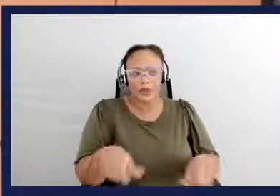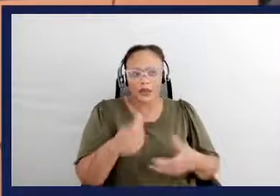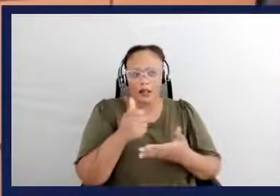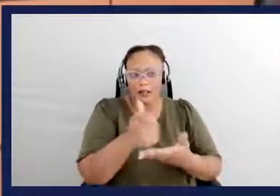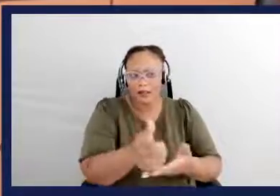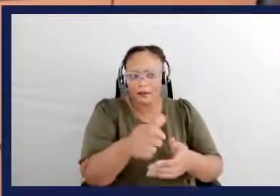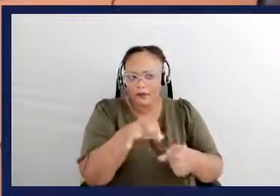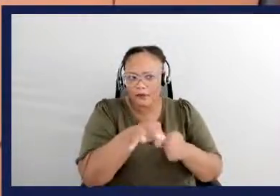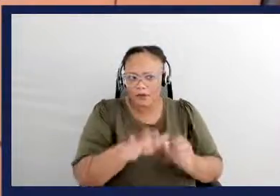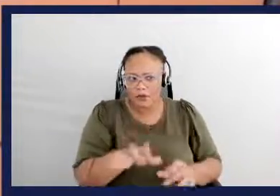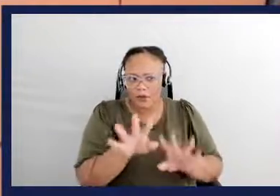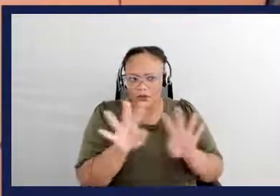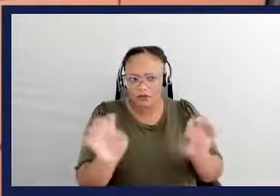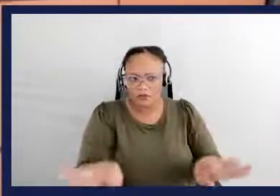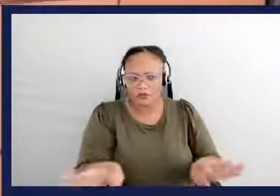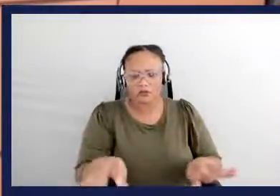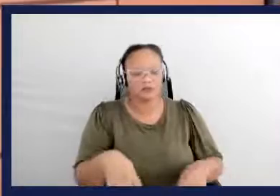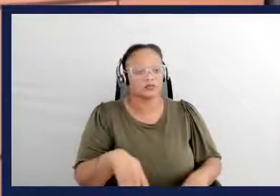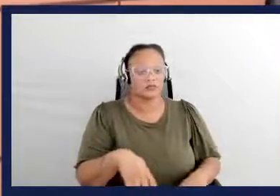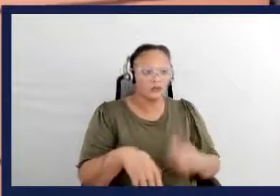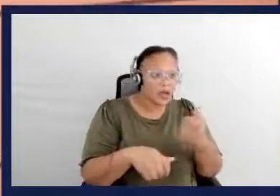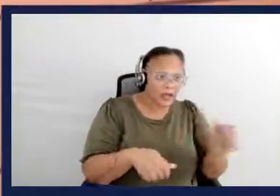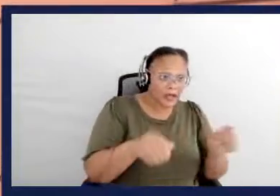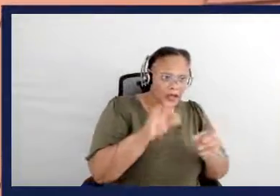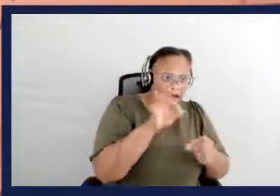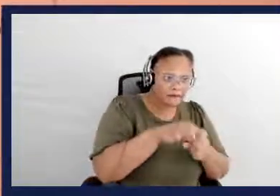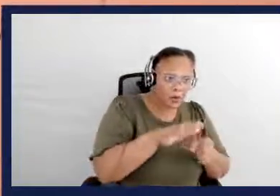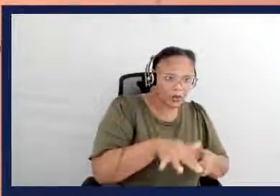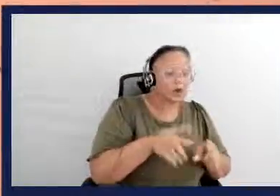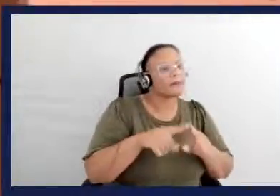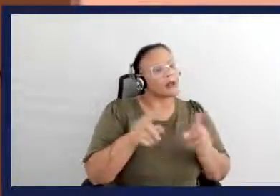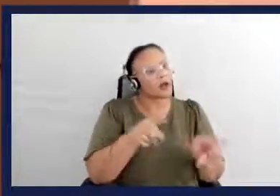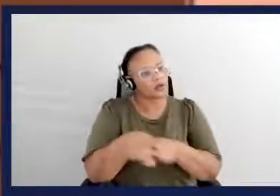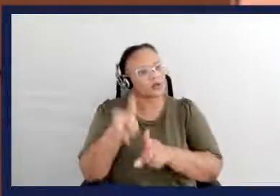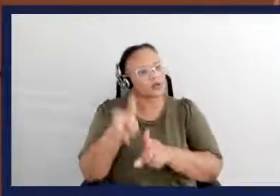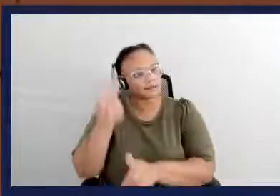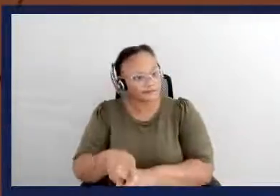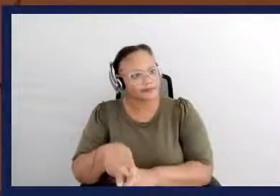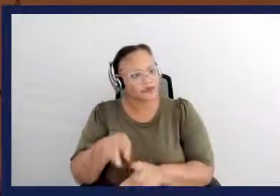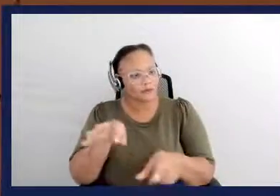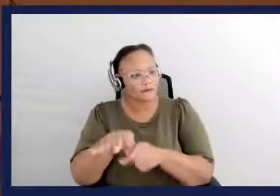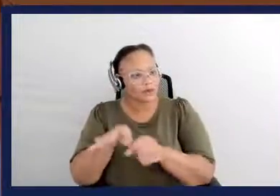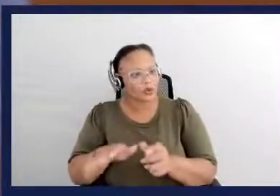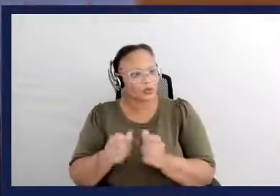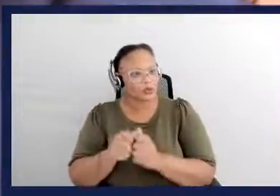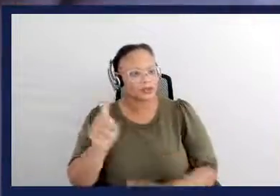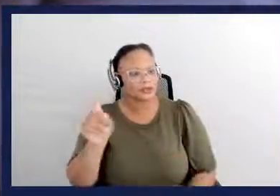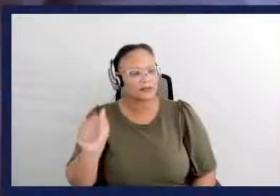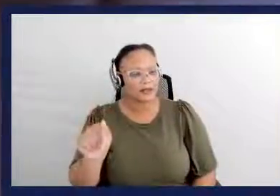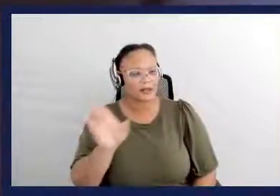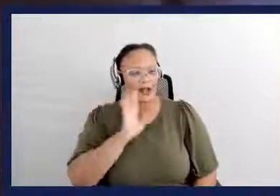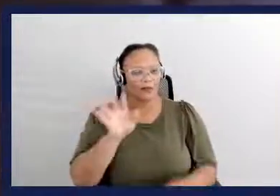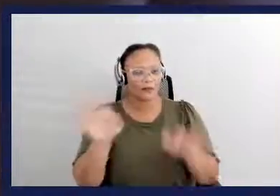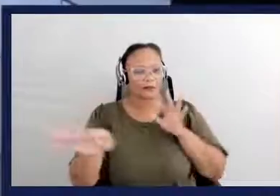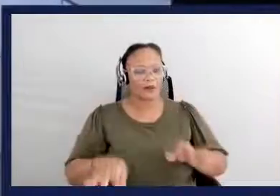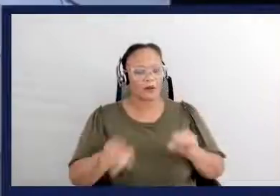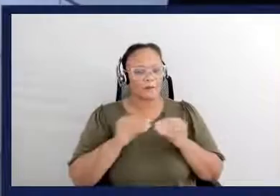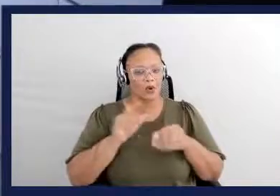is any voter, but also voters with disabilities. And we'll describe this more as we go inside the voting location.